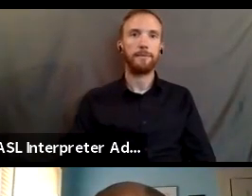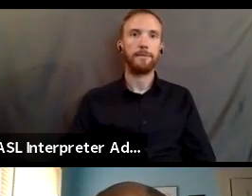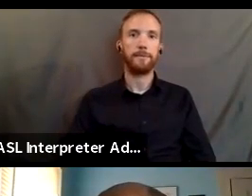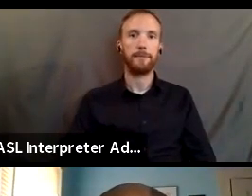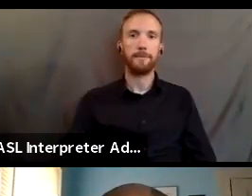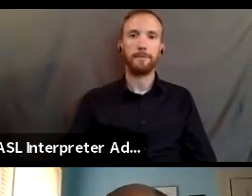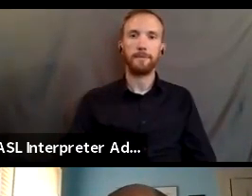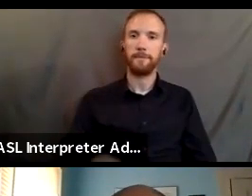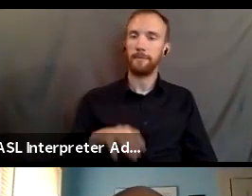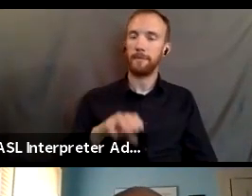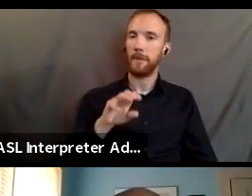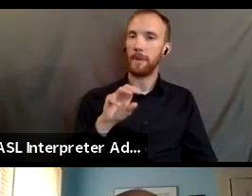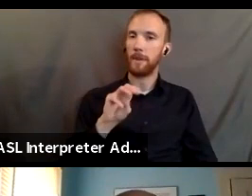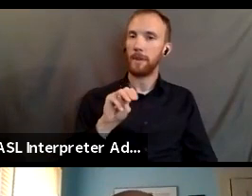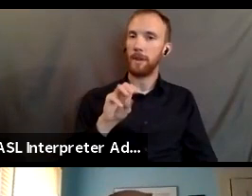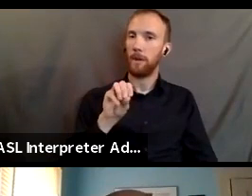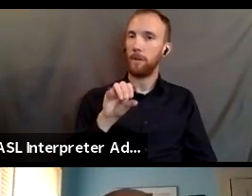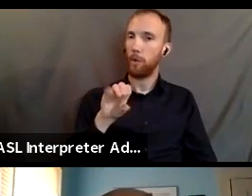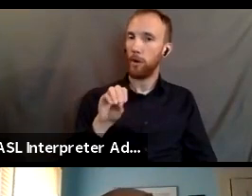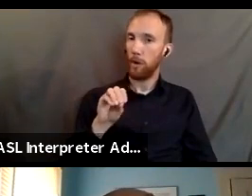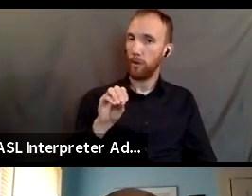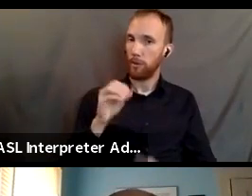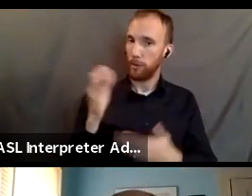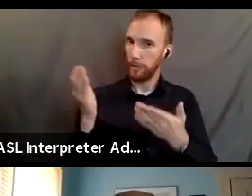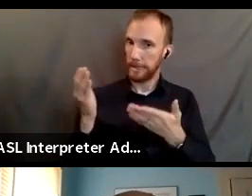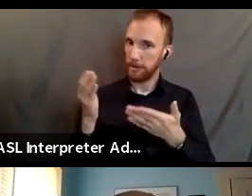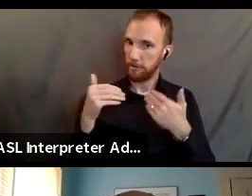moyo we can start with you if you're here moyu